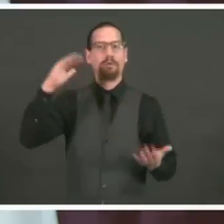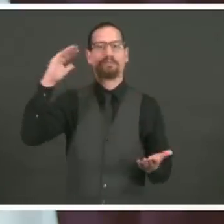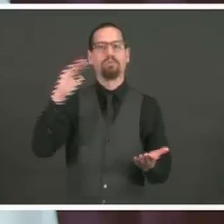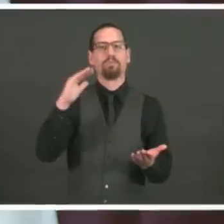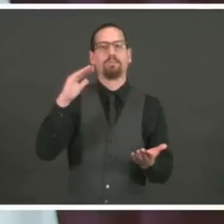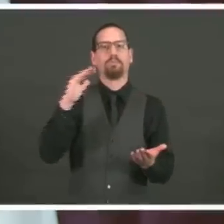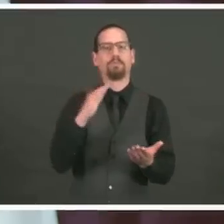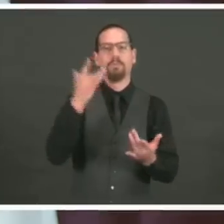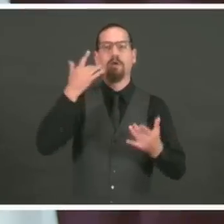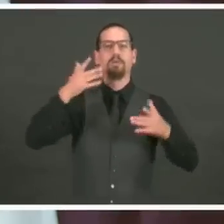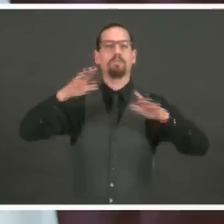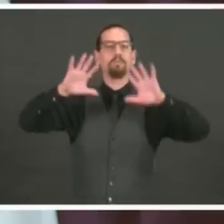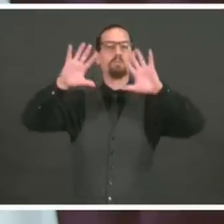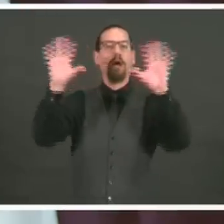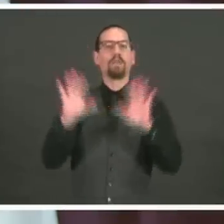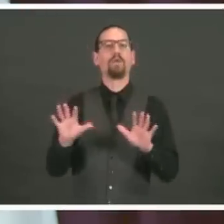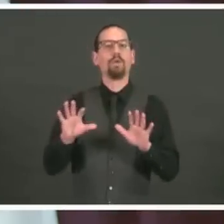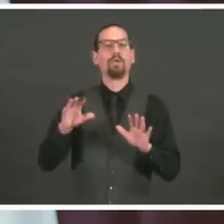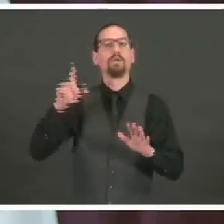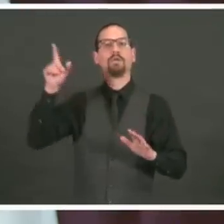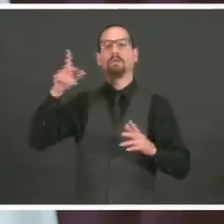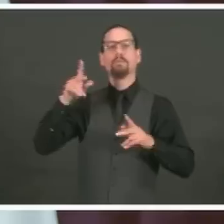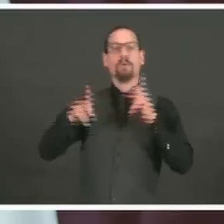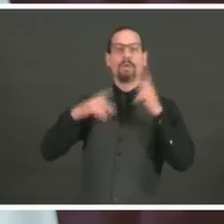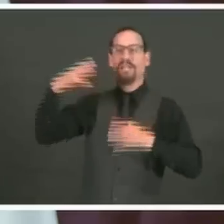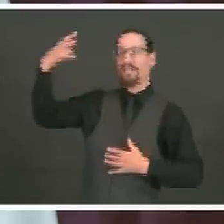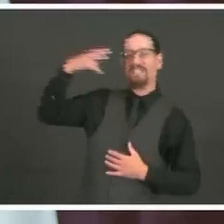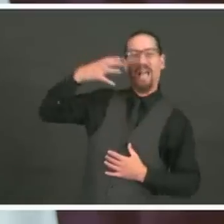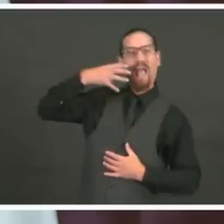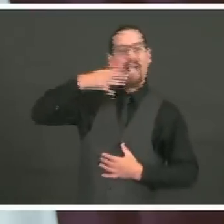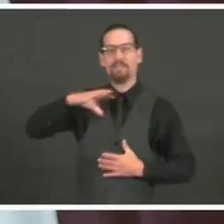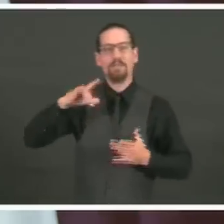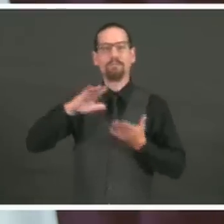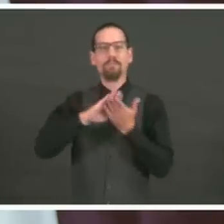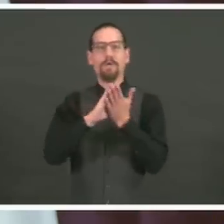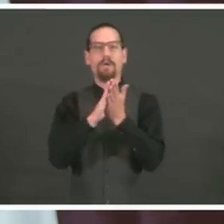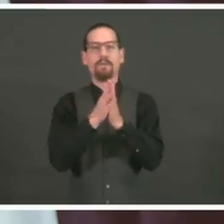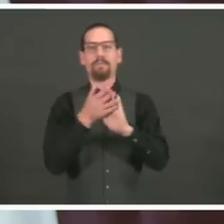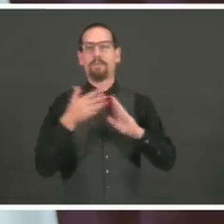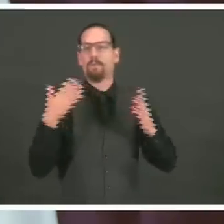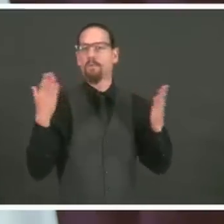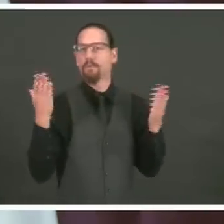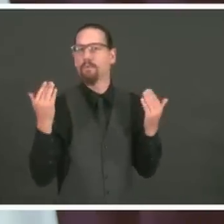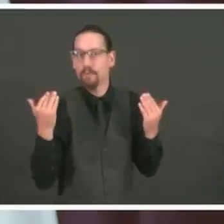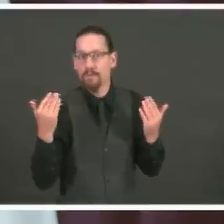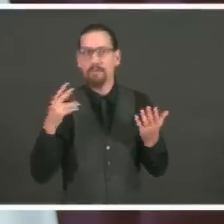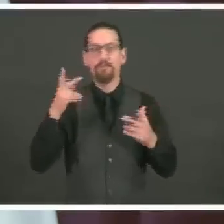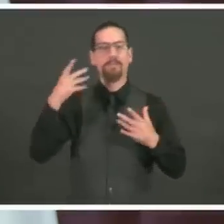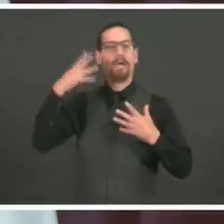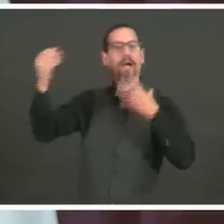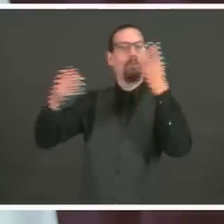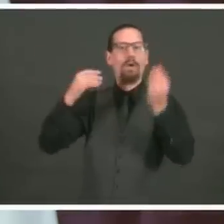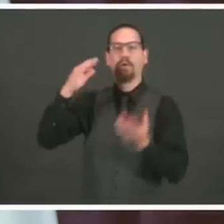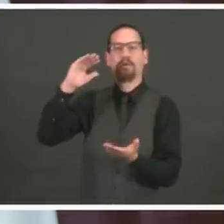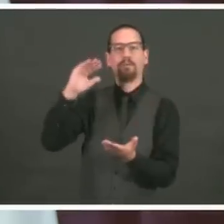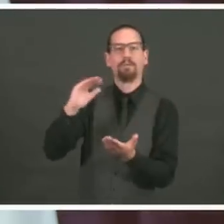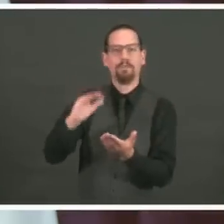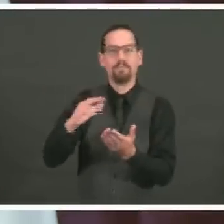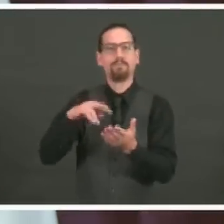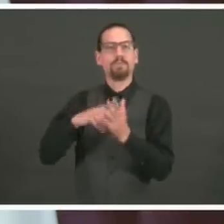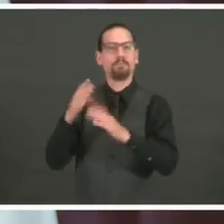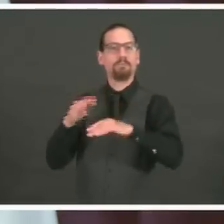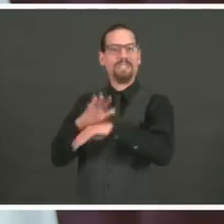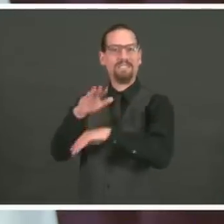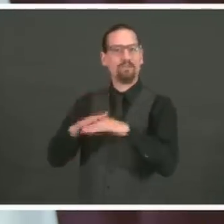at the beaches. We were out and about, as we always are on the weekends, passing out masks at beaches and